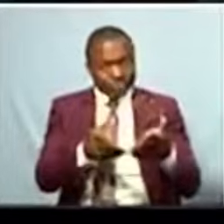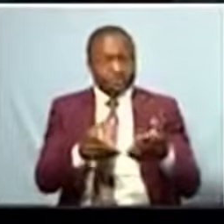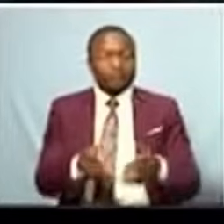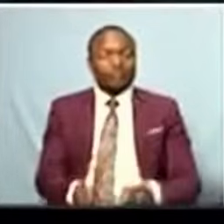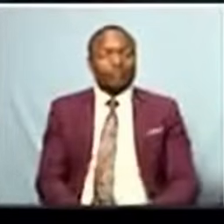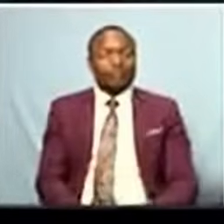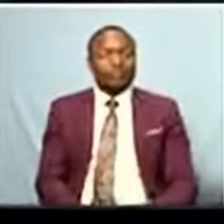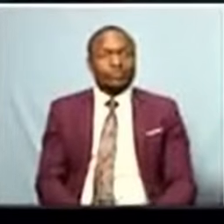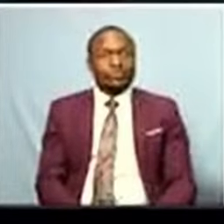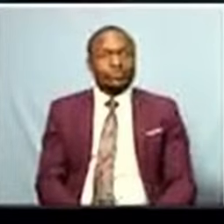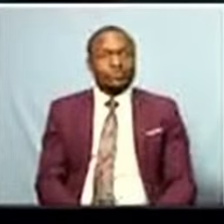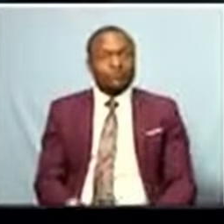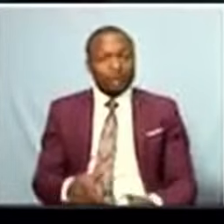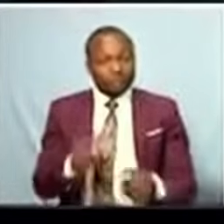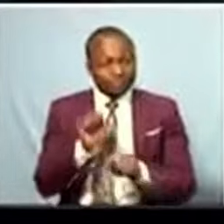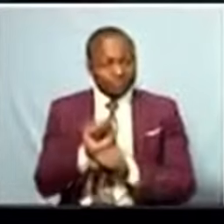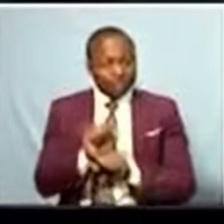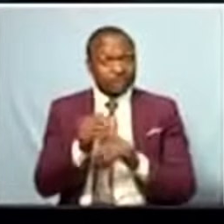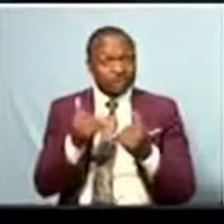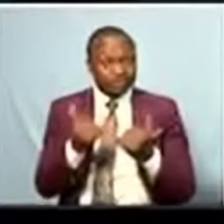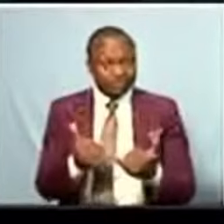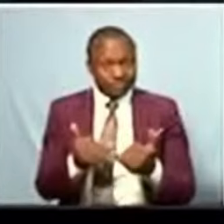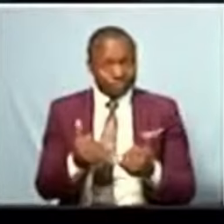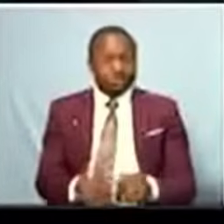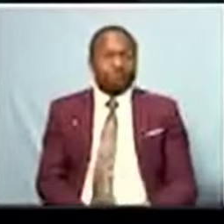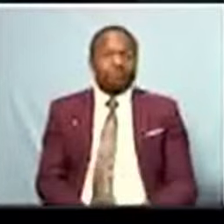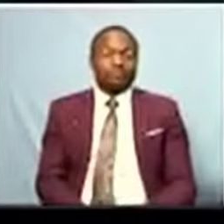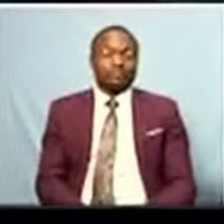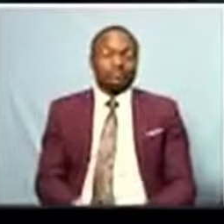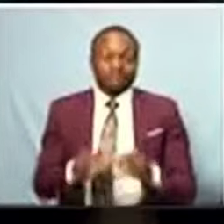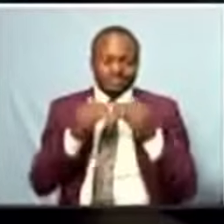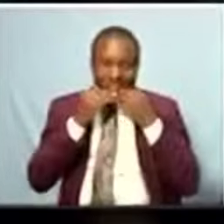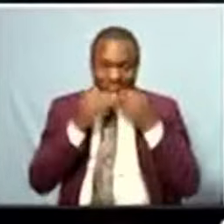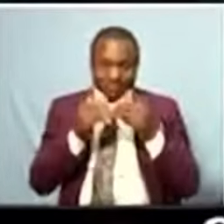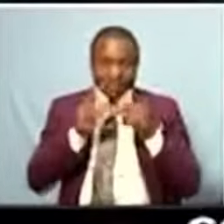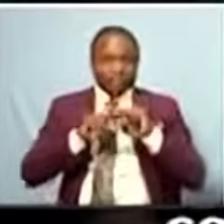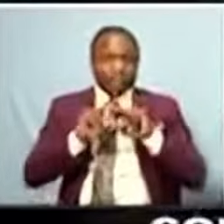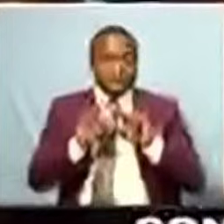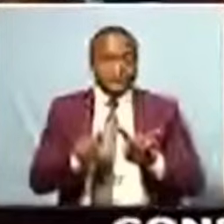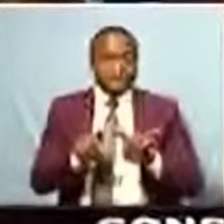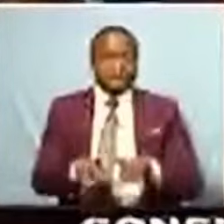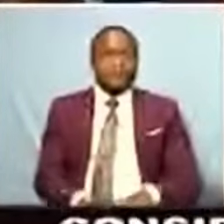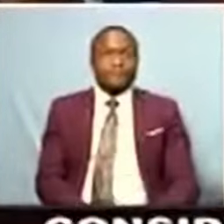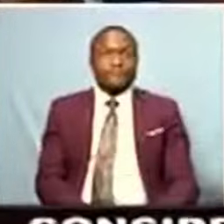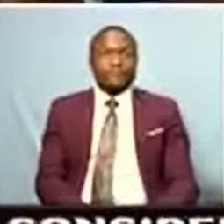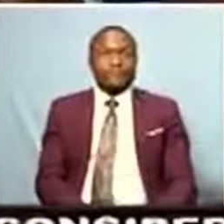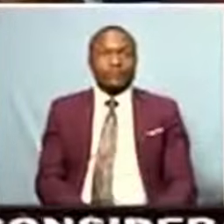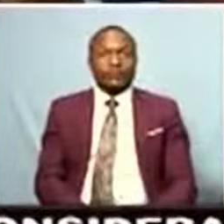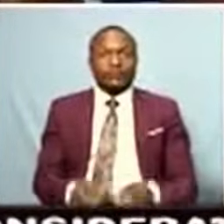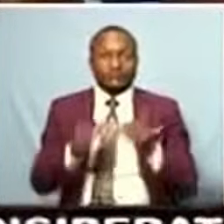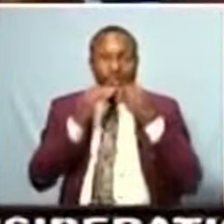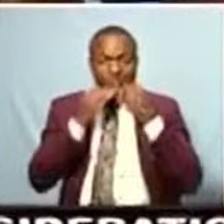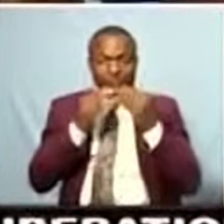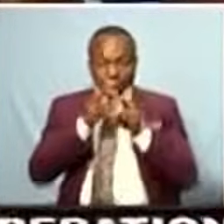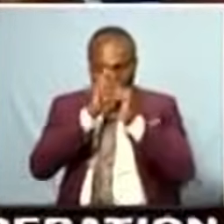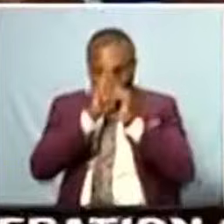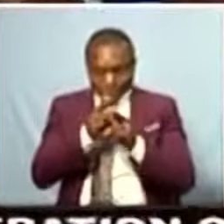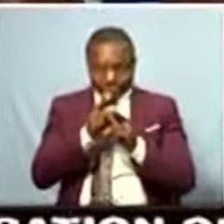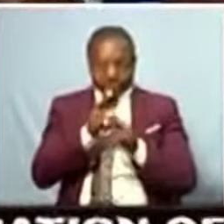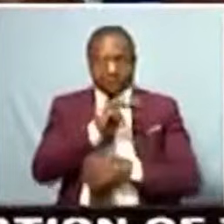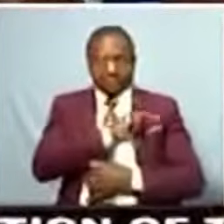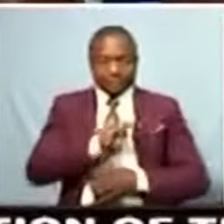bought? Is it functioning now? Thank you, Chair. Thank you, Honorable Member. You can